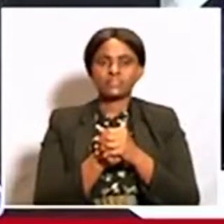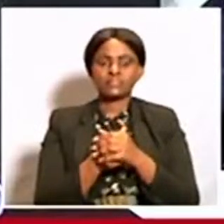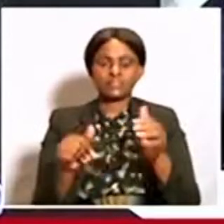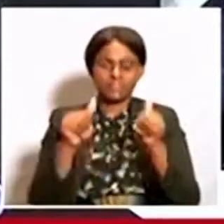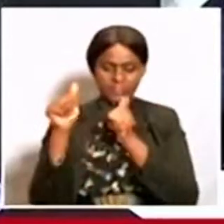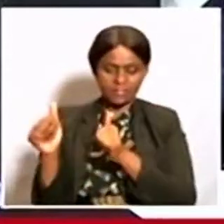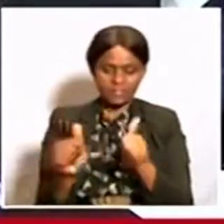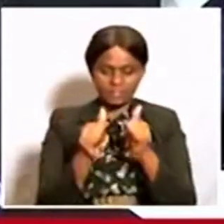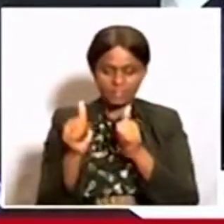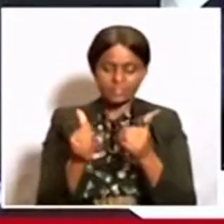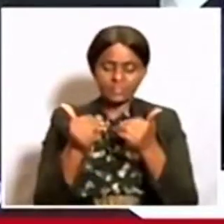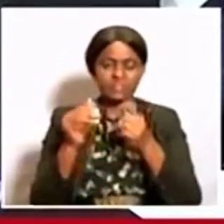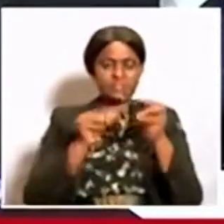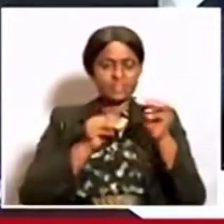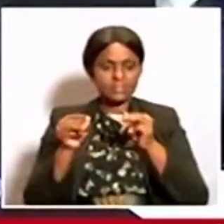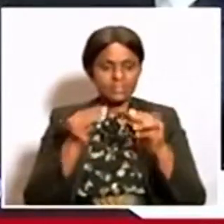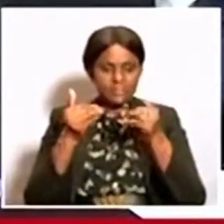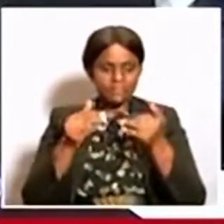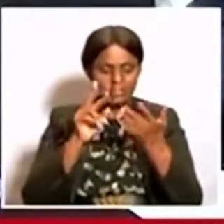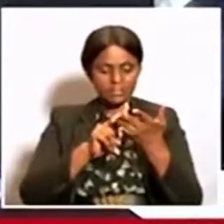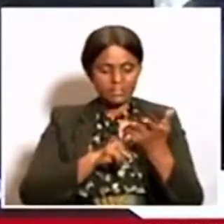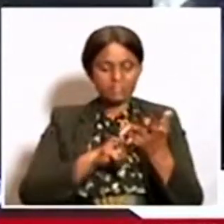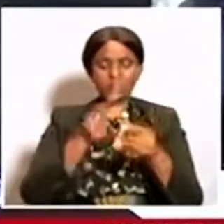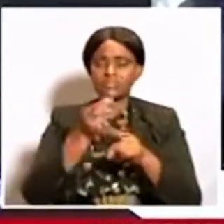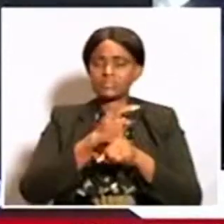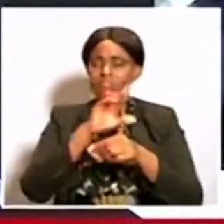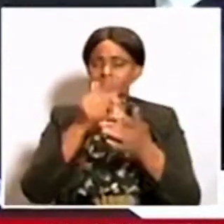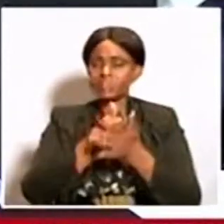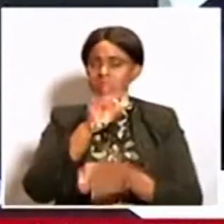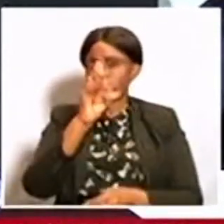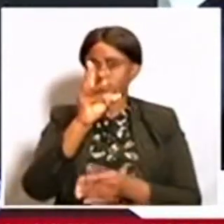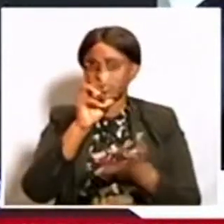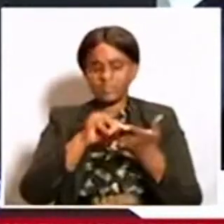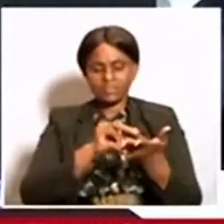Action taken. Management wishes to report that out of the